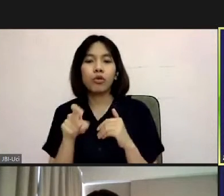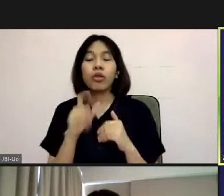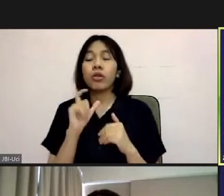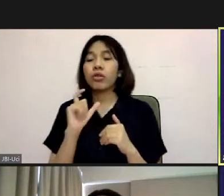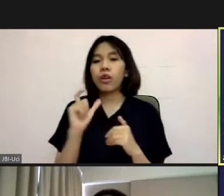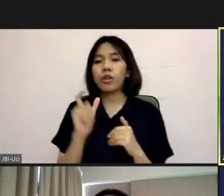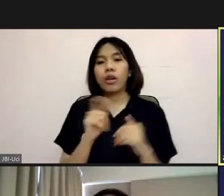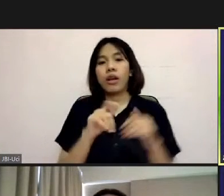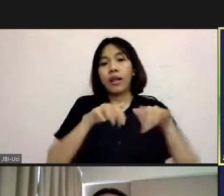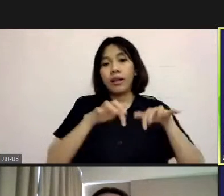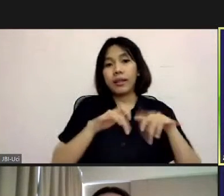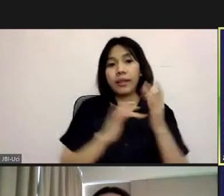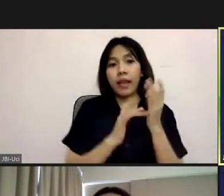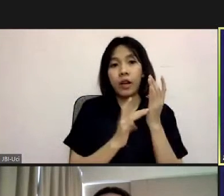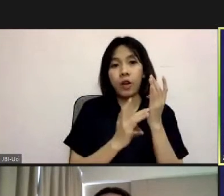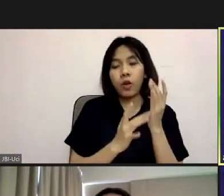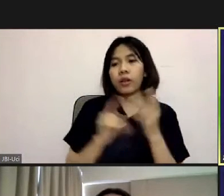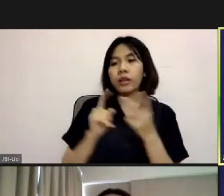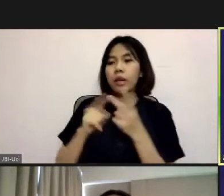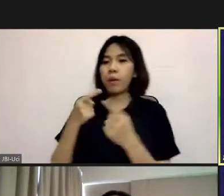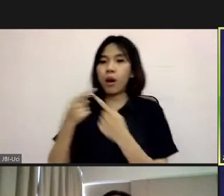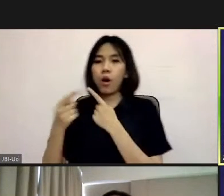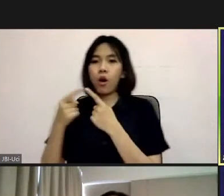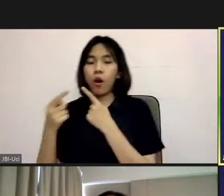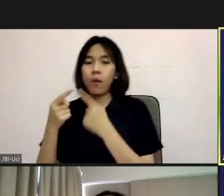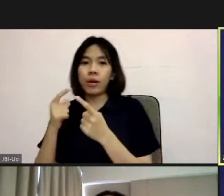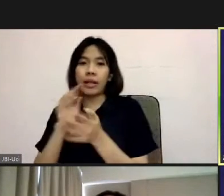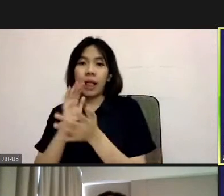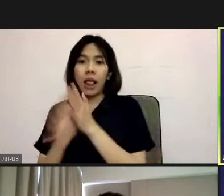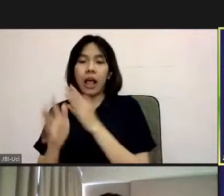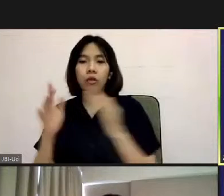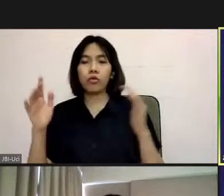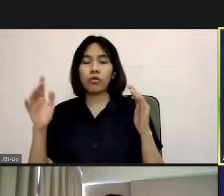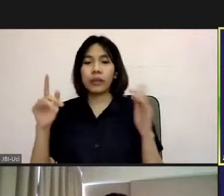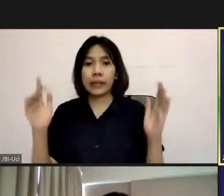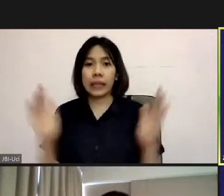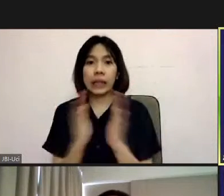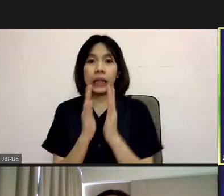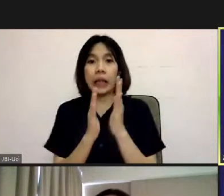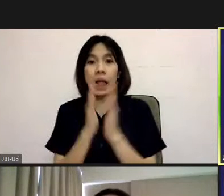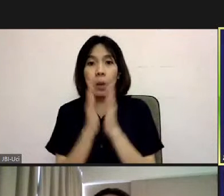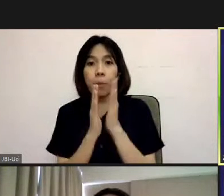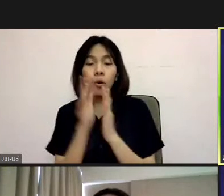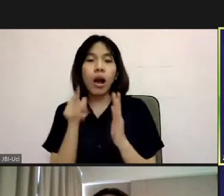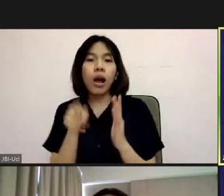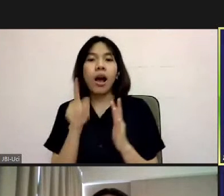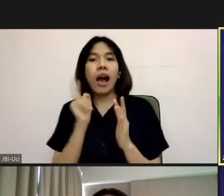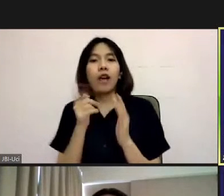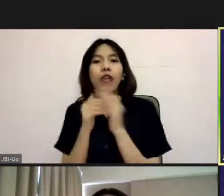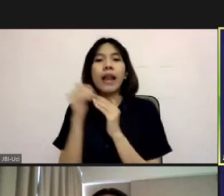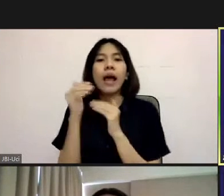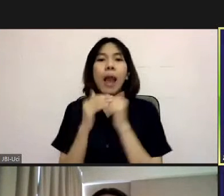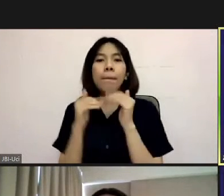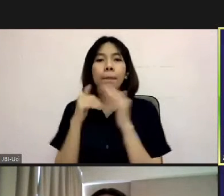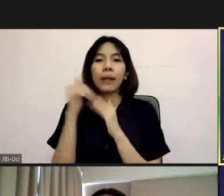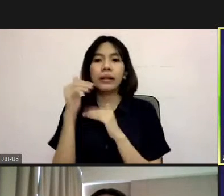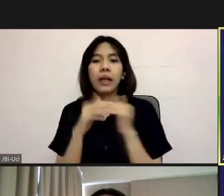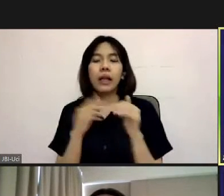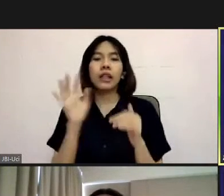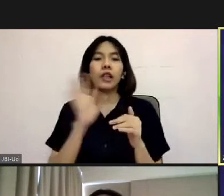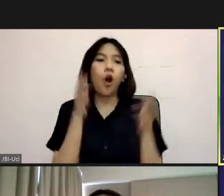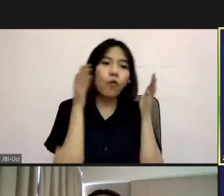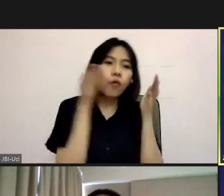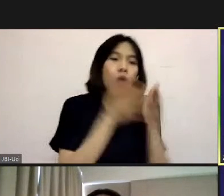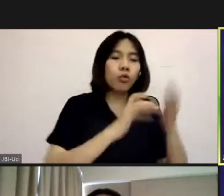whether you use the digital communication or in-person communication or offline communication.